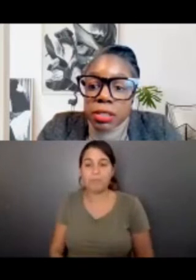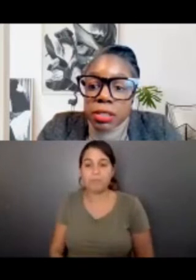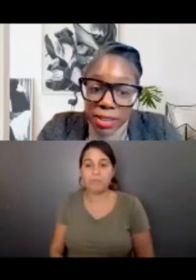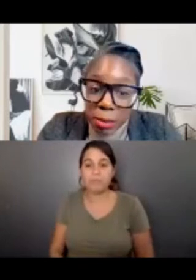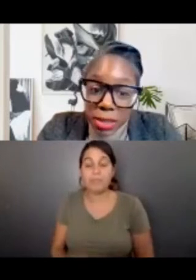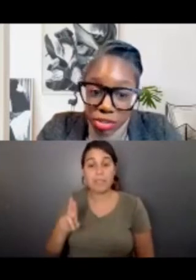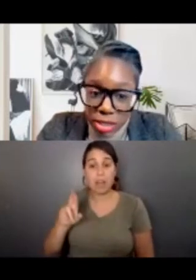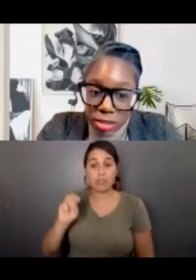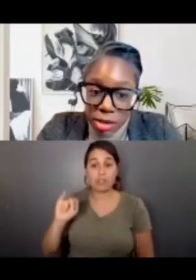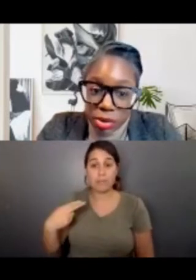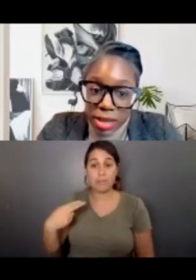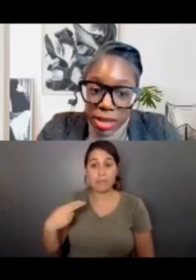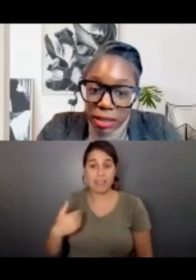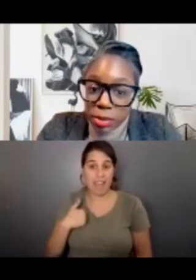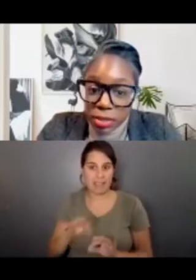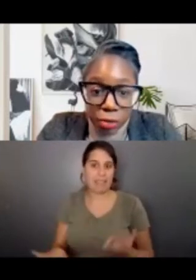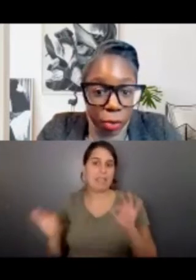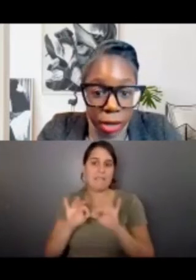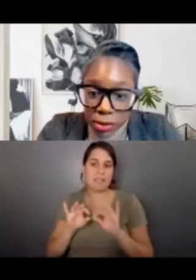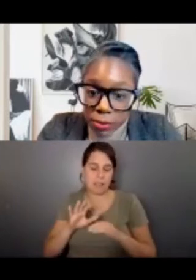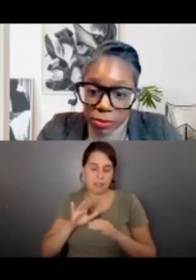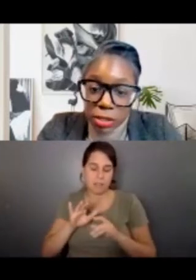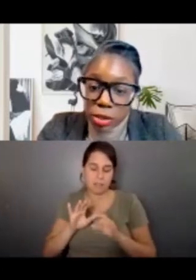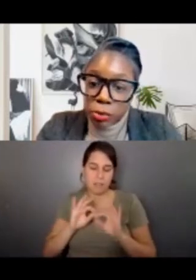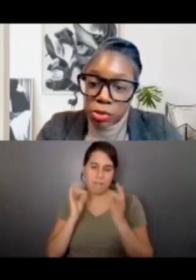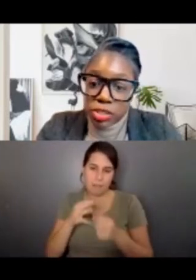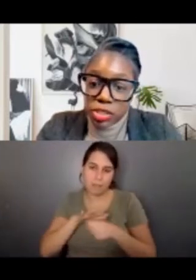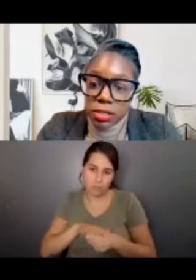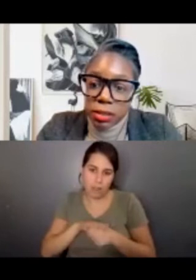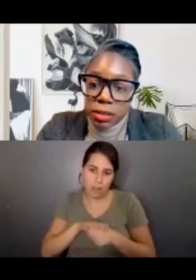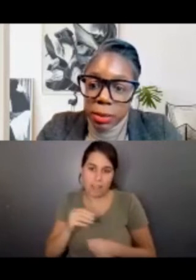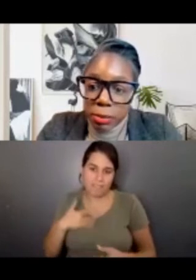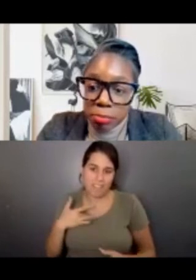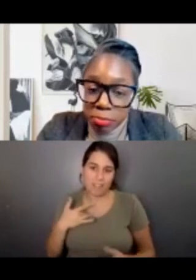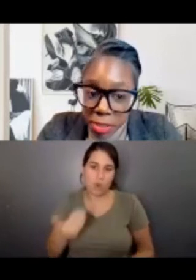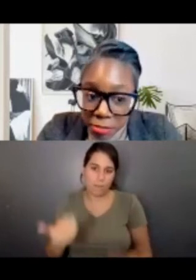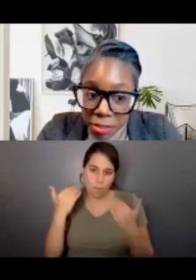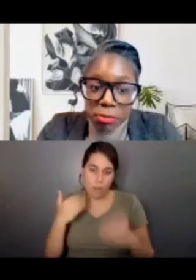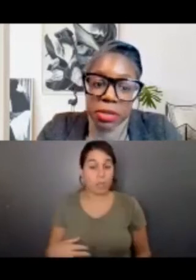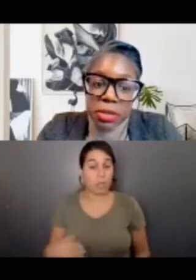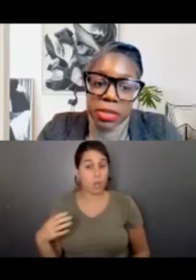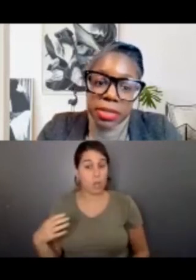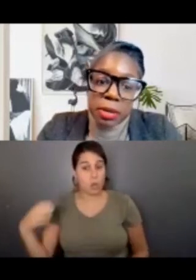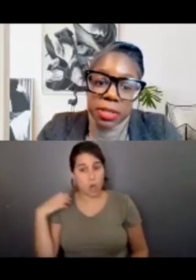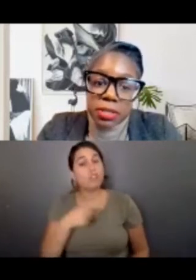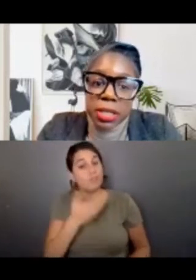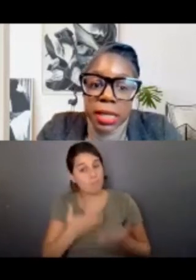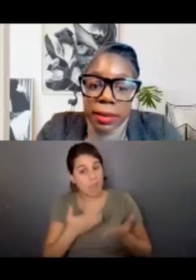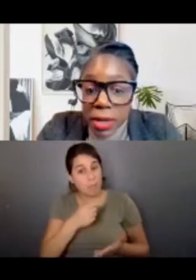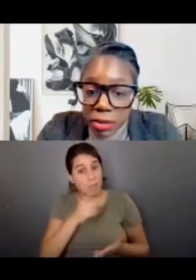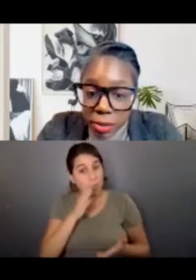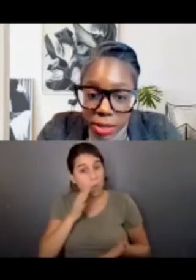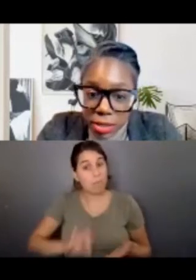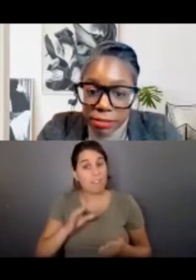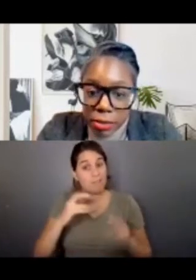significant family stress and noted that he was feeling overwhelmed. Dr. Coach suggested he might benefit from meeting with a therapist, and that